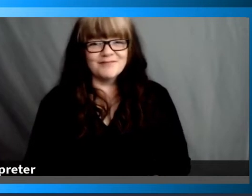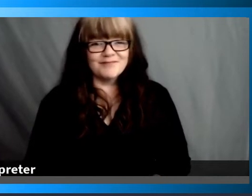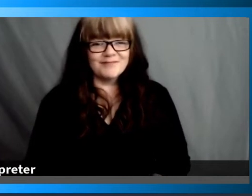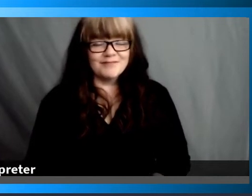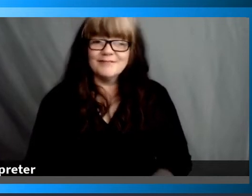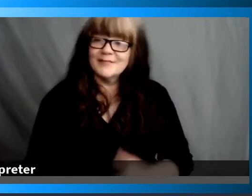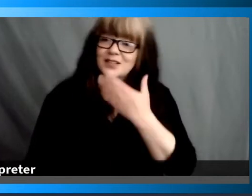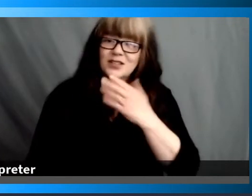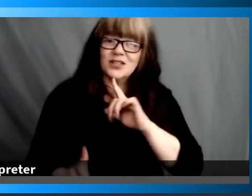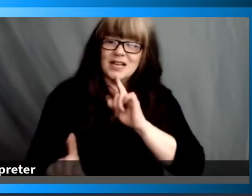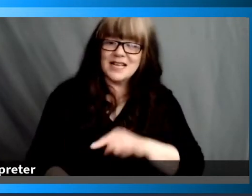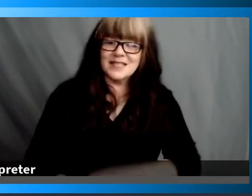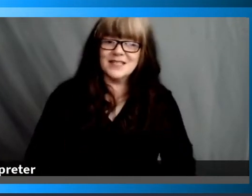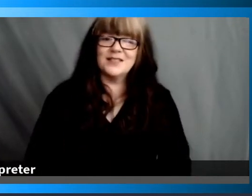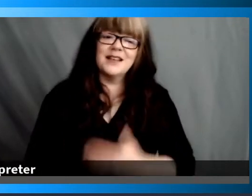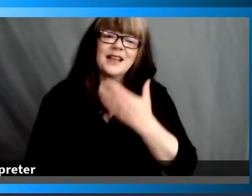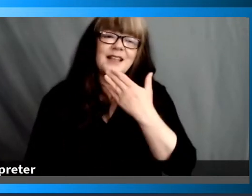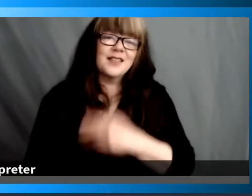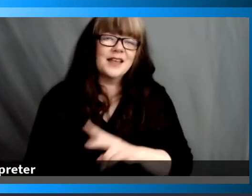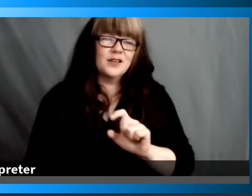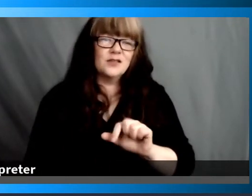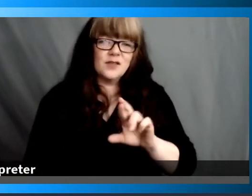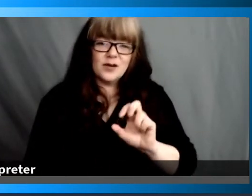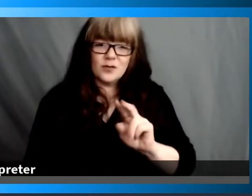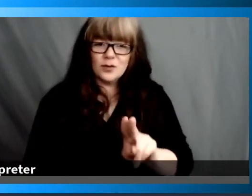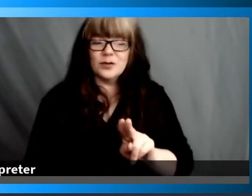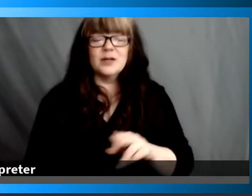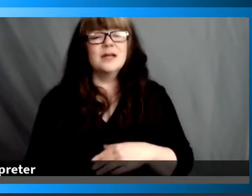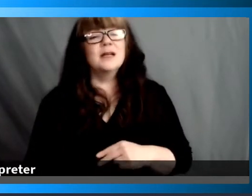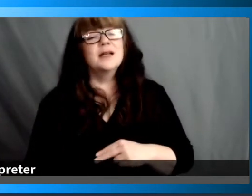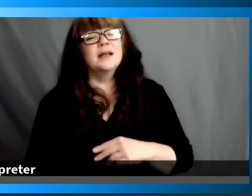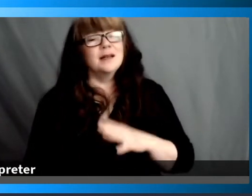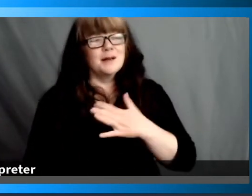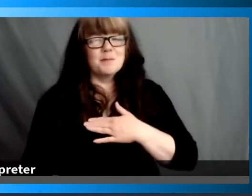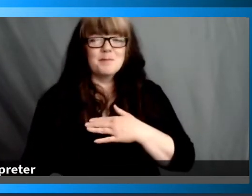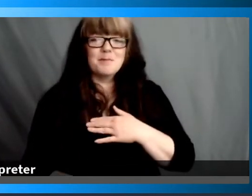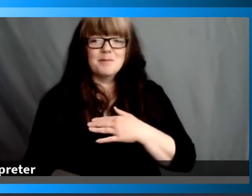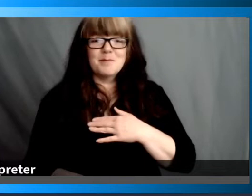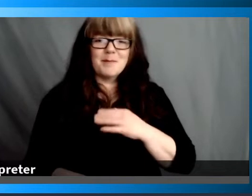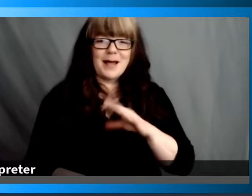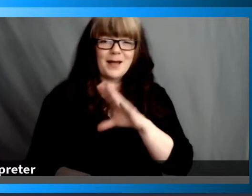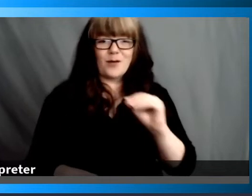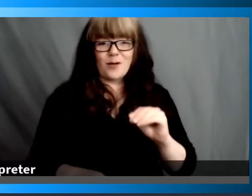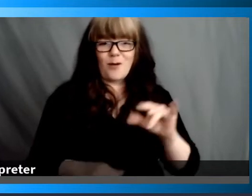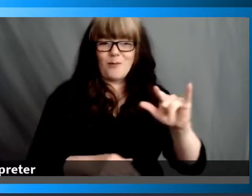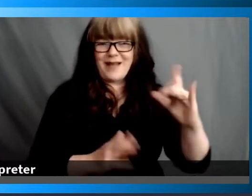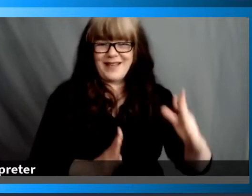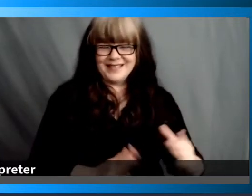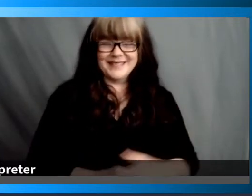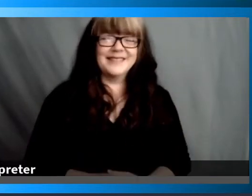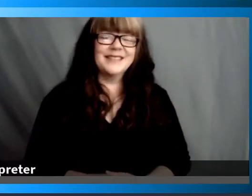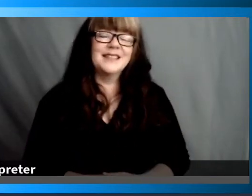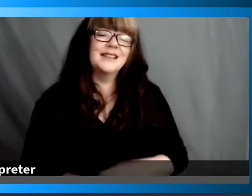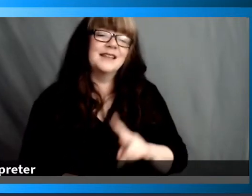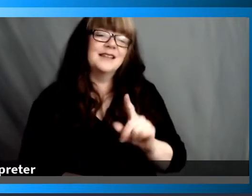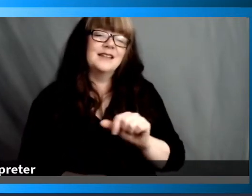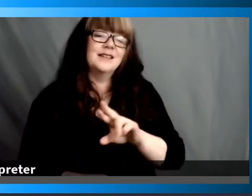Good answer. Thank you, Varun, my co-pilot. I appreciate that. all right. So